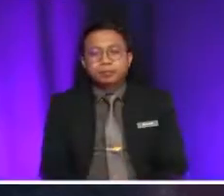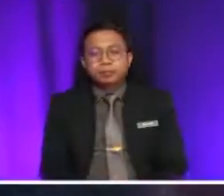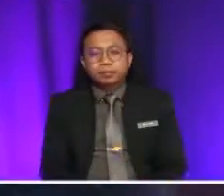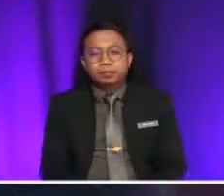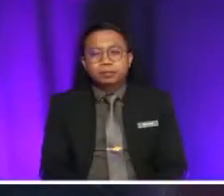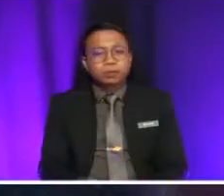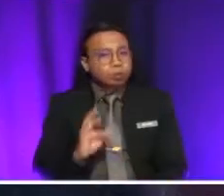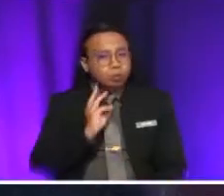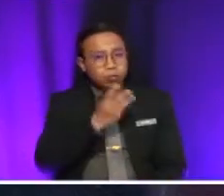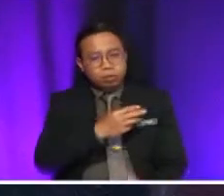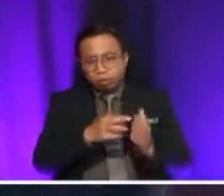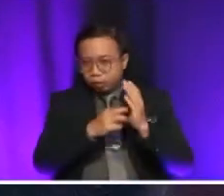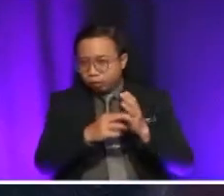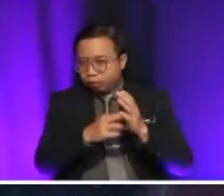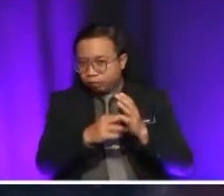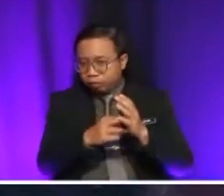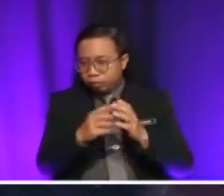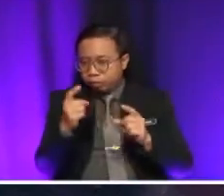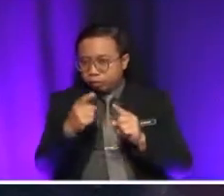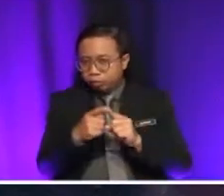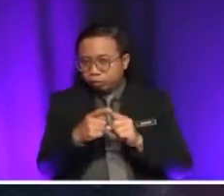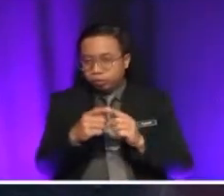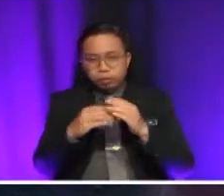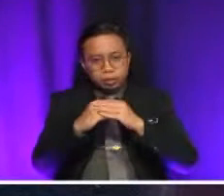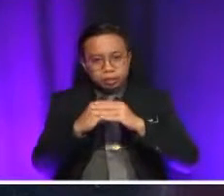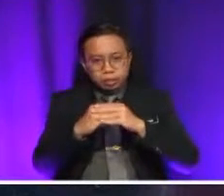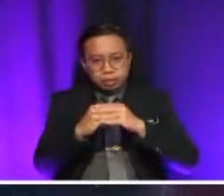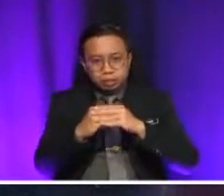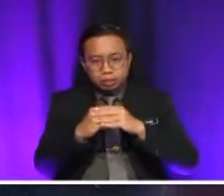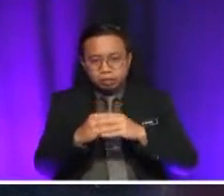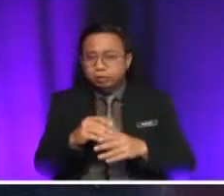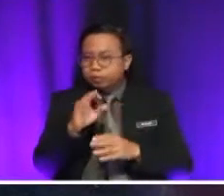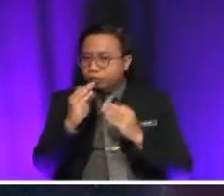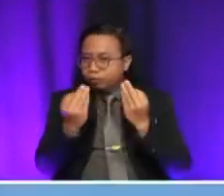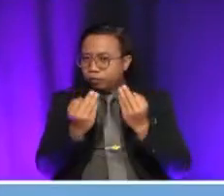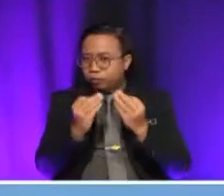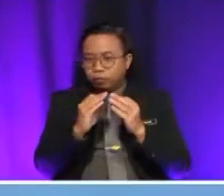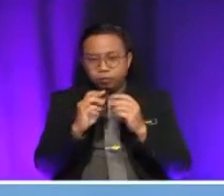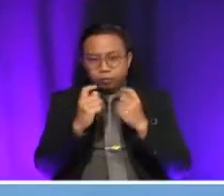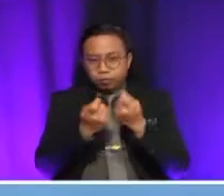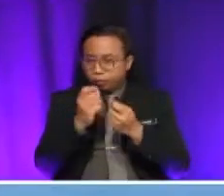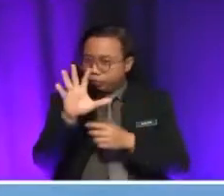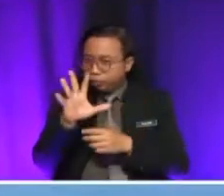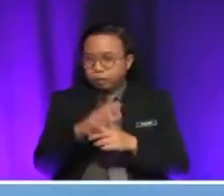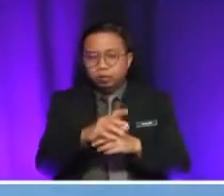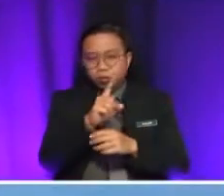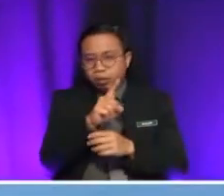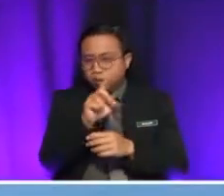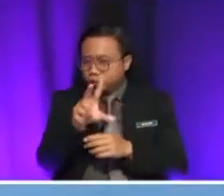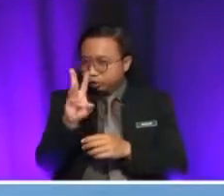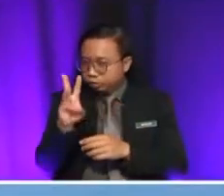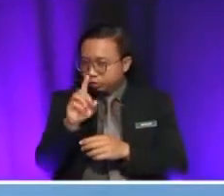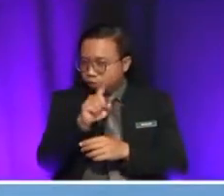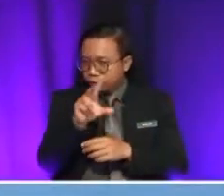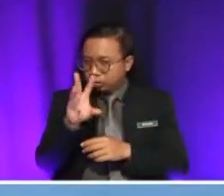we're referring to, for those watching, we're referring to English Download Form 5 textbook, page 136 and 137. And how